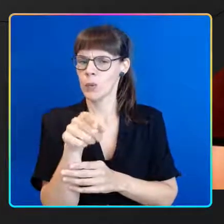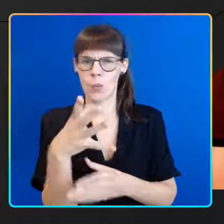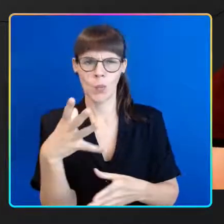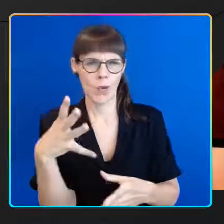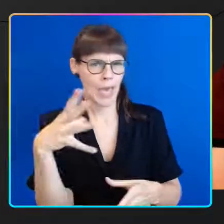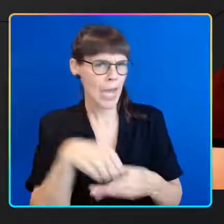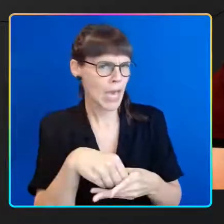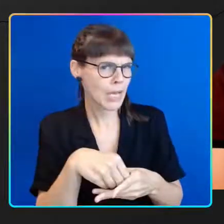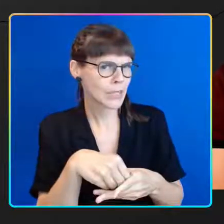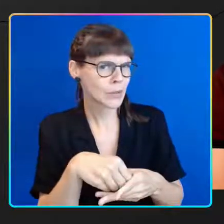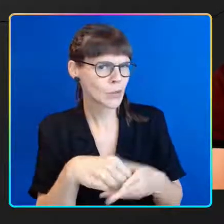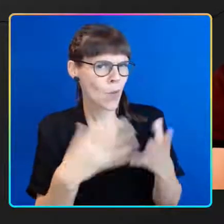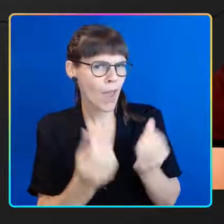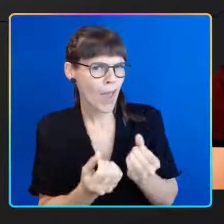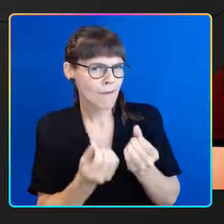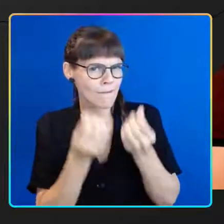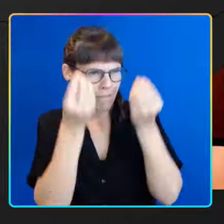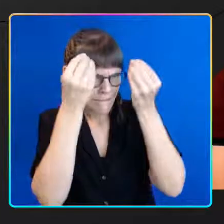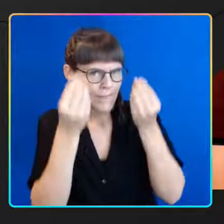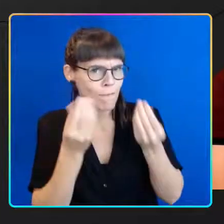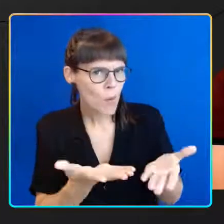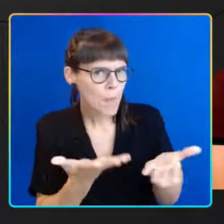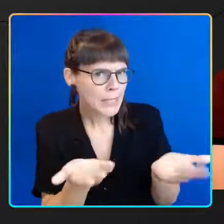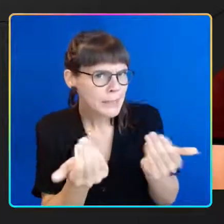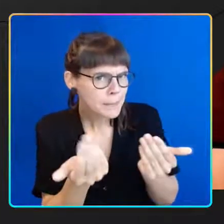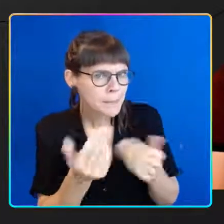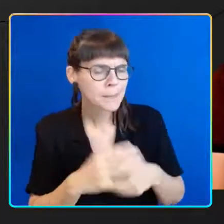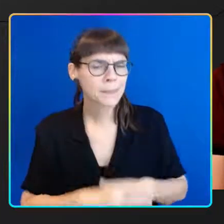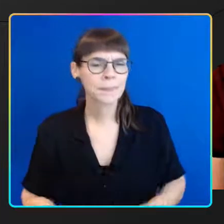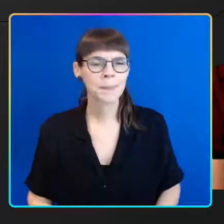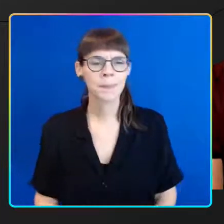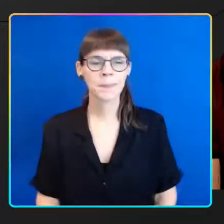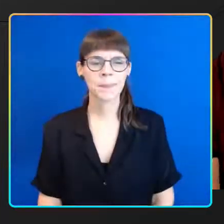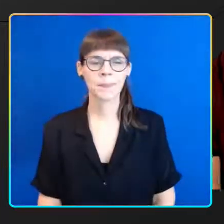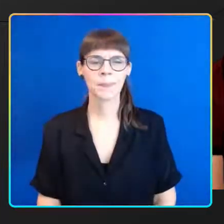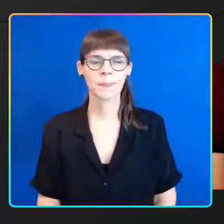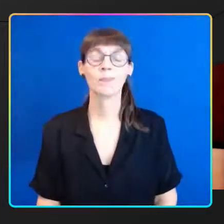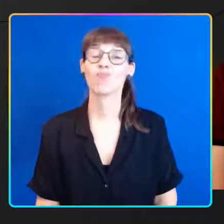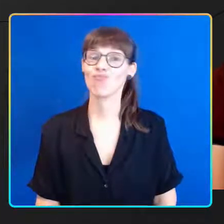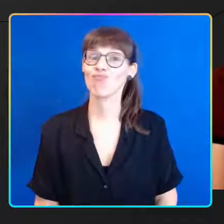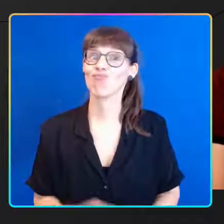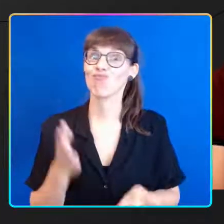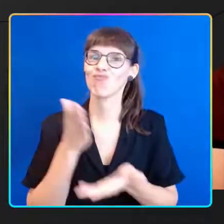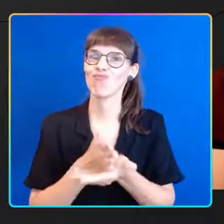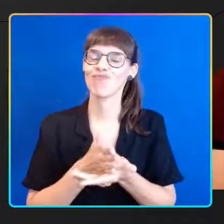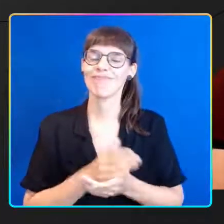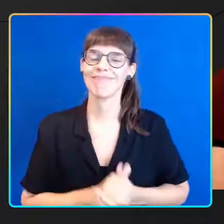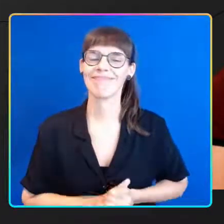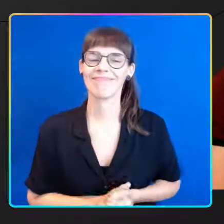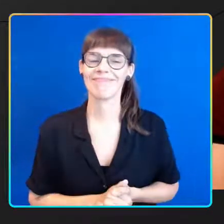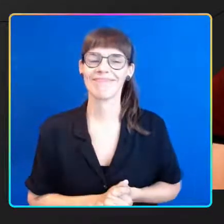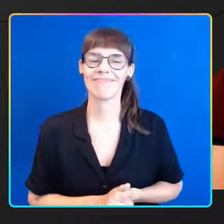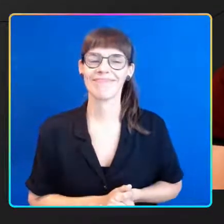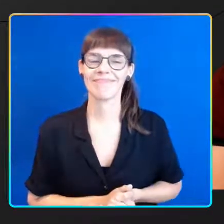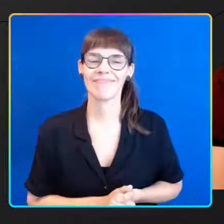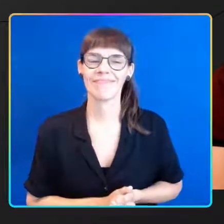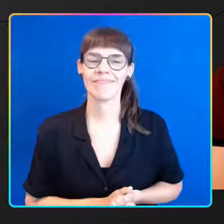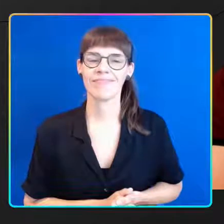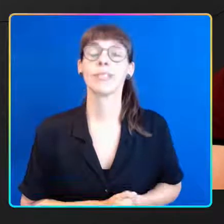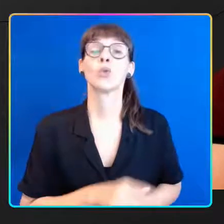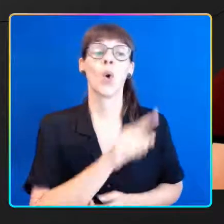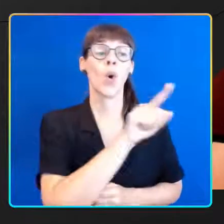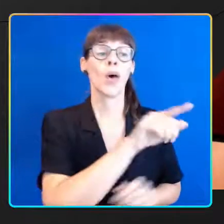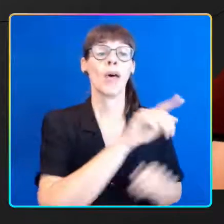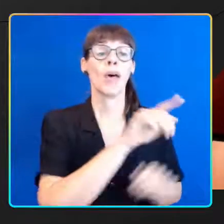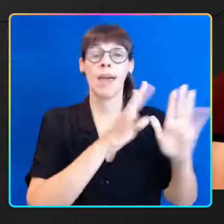of information. Can you tell us a little bit more about it? Absolutely. Yeah, so on the 19th till the 21st